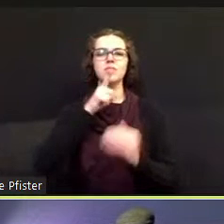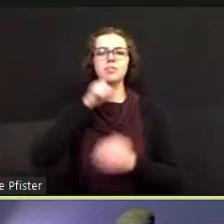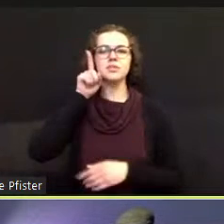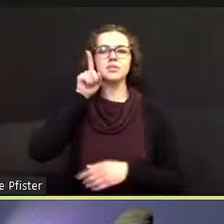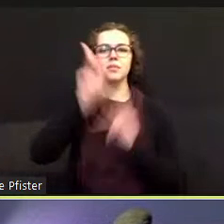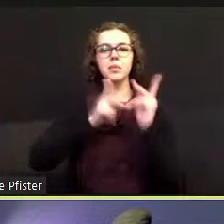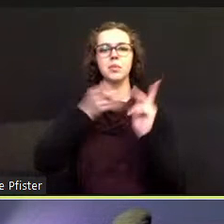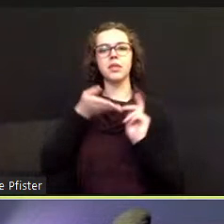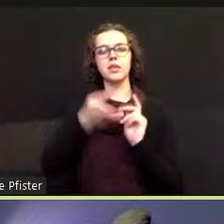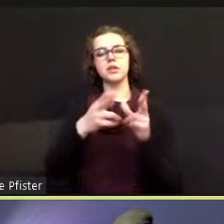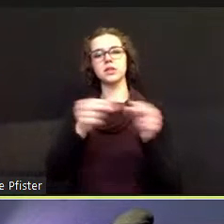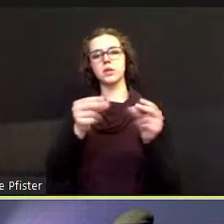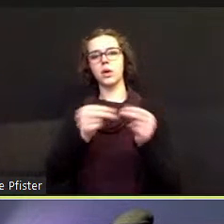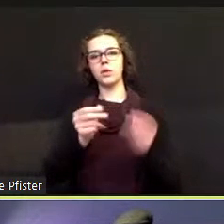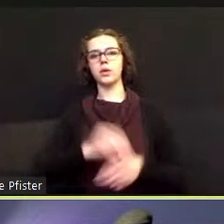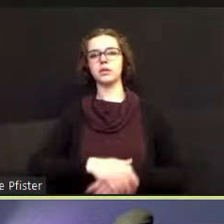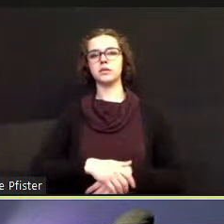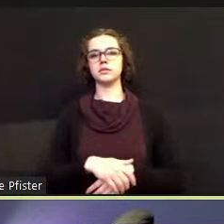folks in Nicaragua.